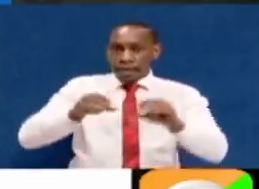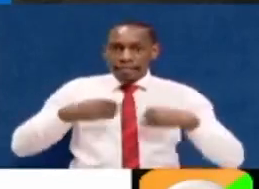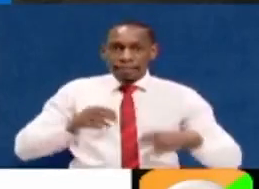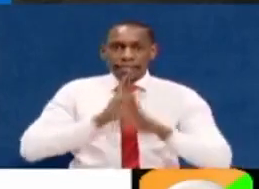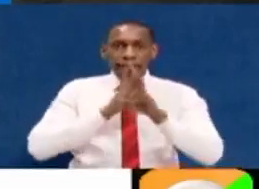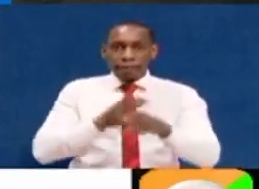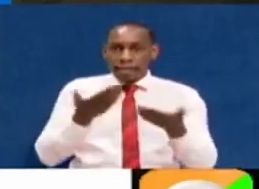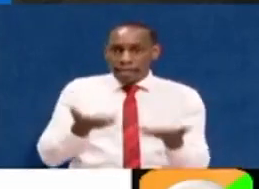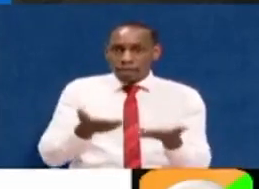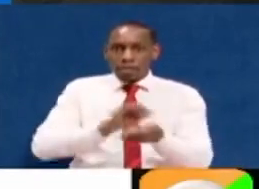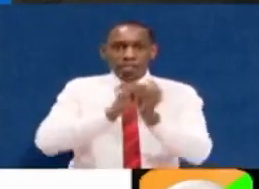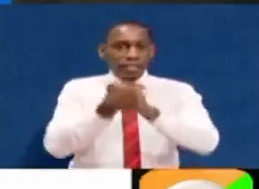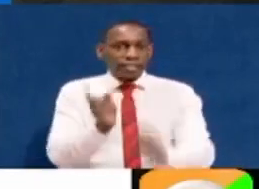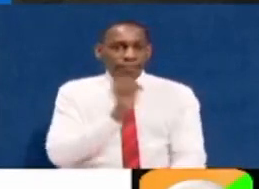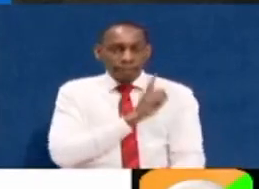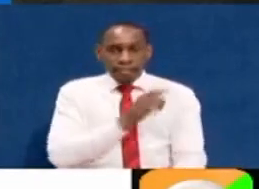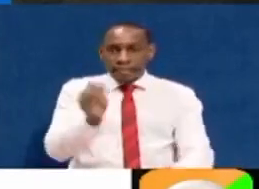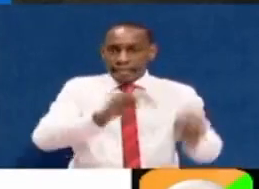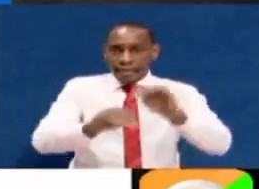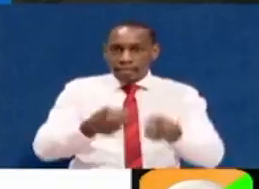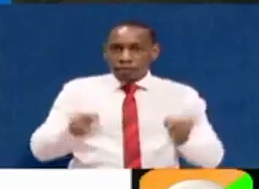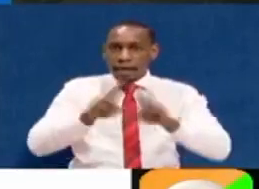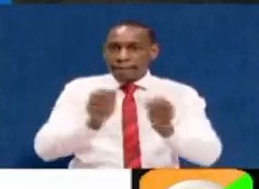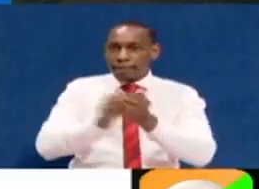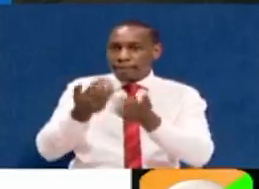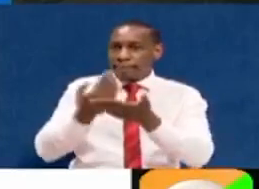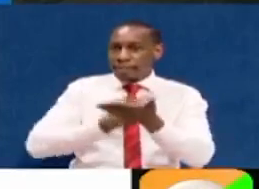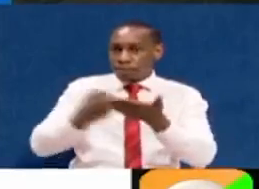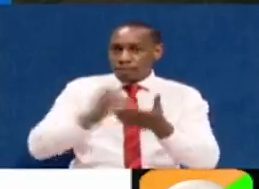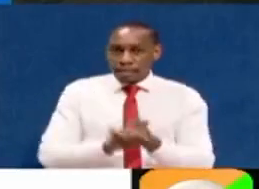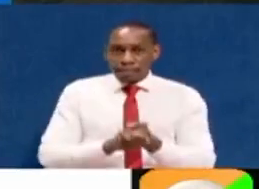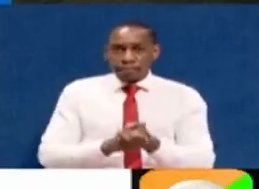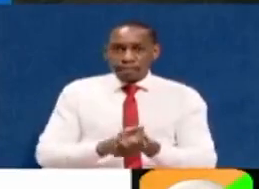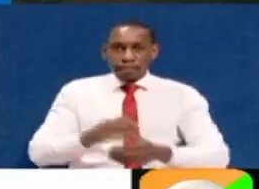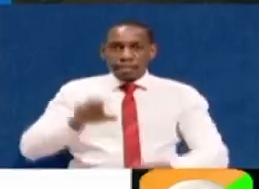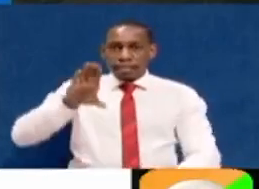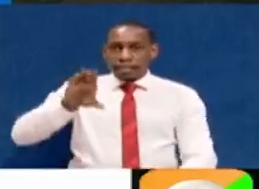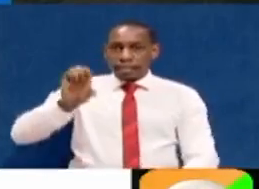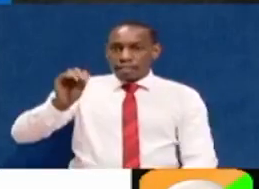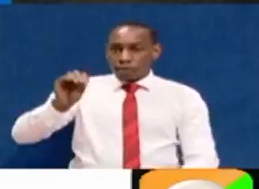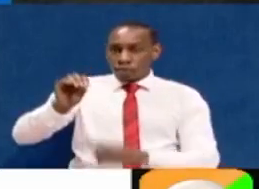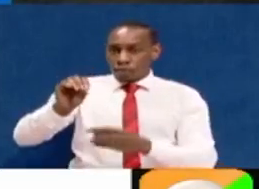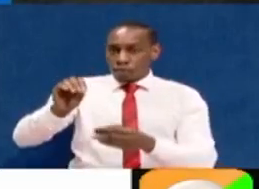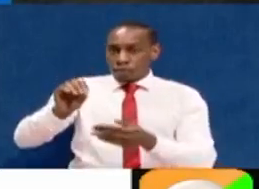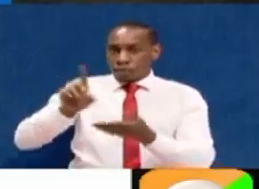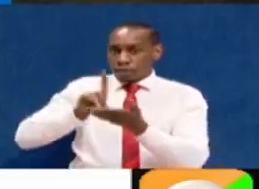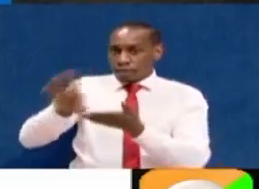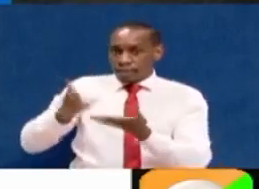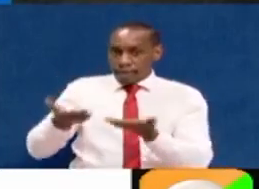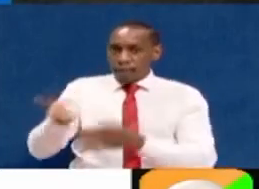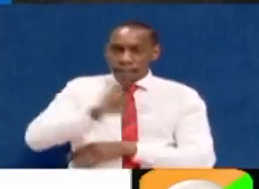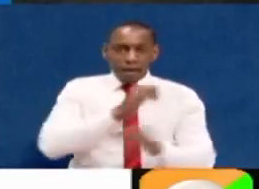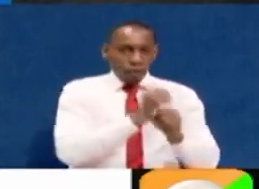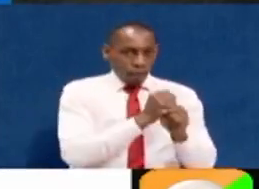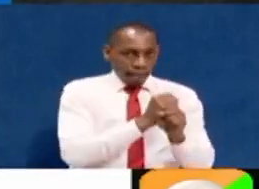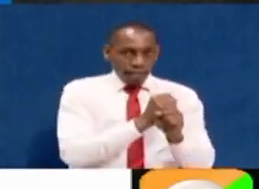report have since been replaced in an election held on Friday last week. The chief executive officer, who had been suspended, has since